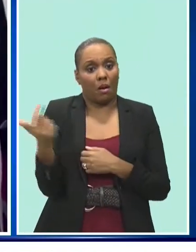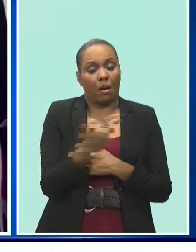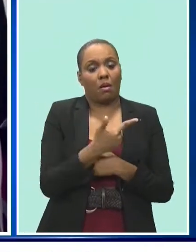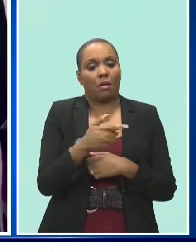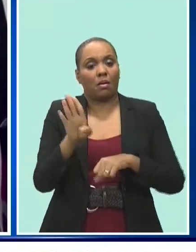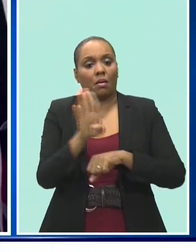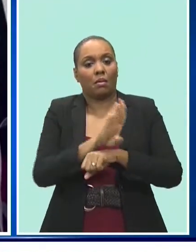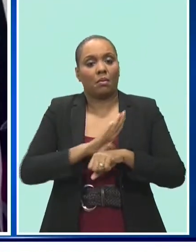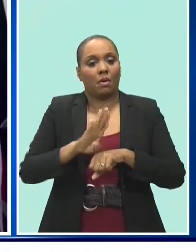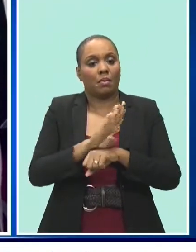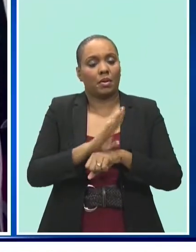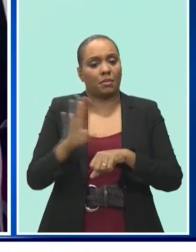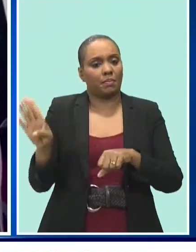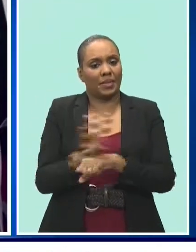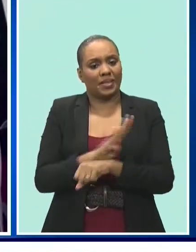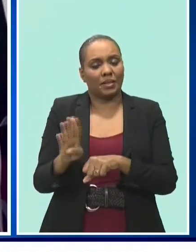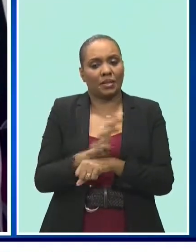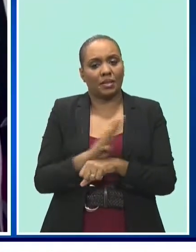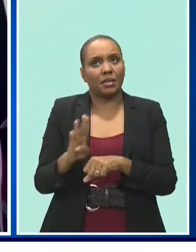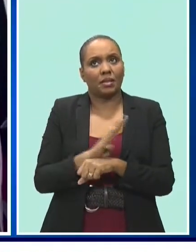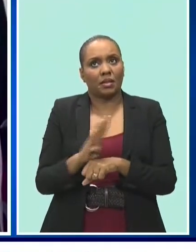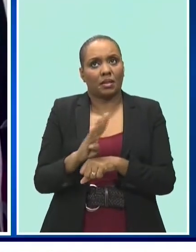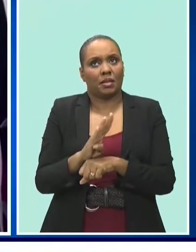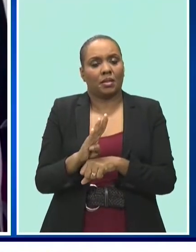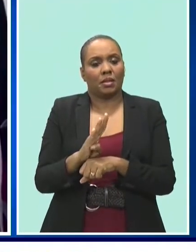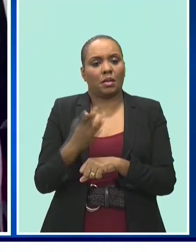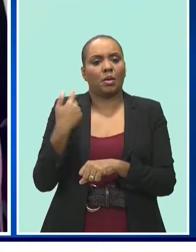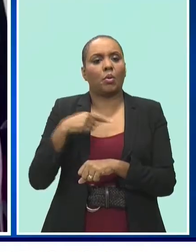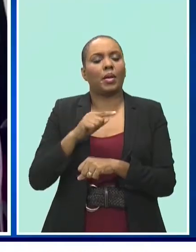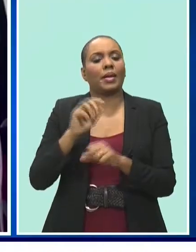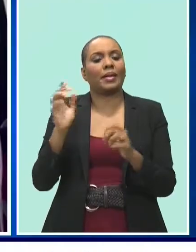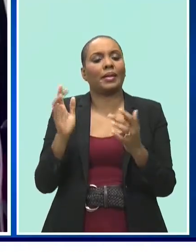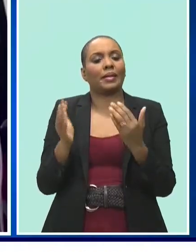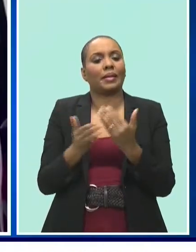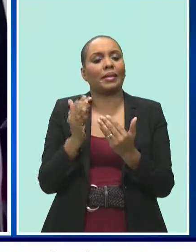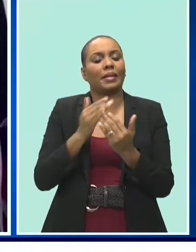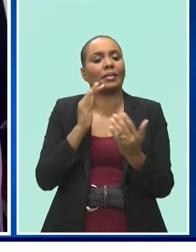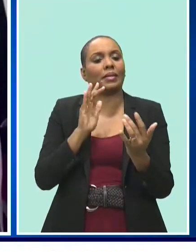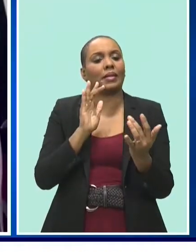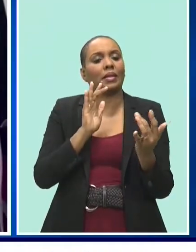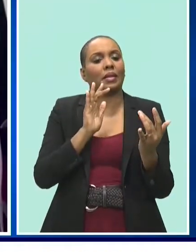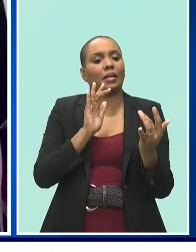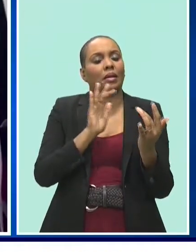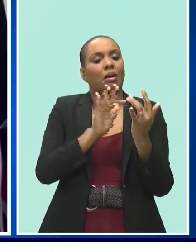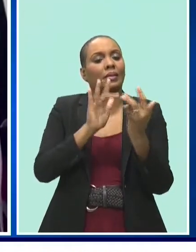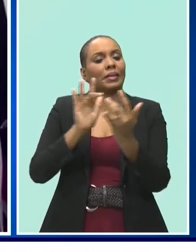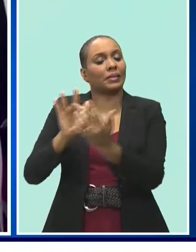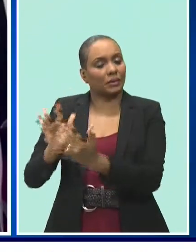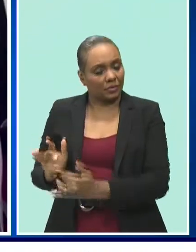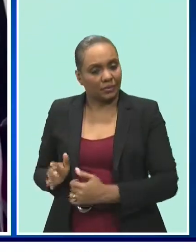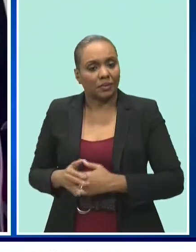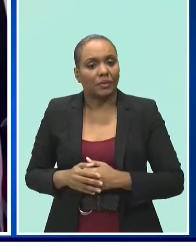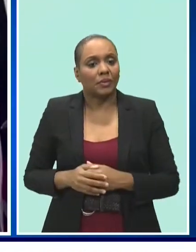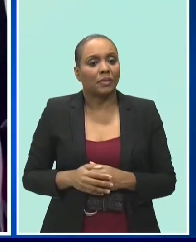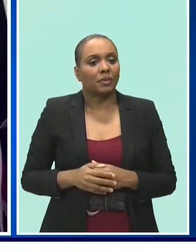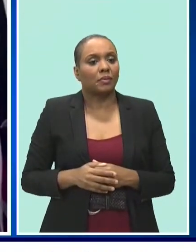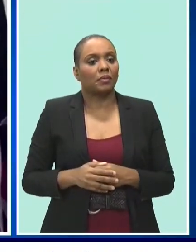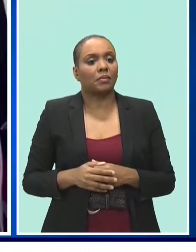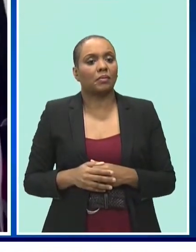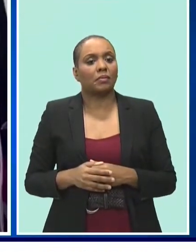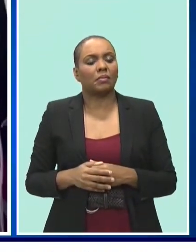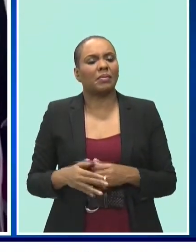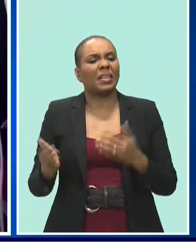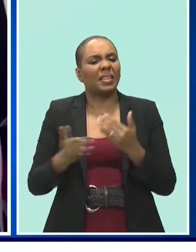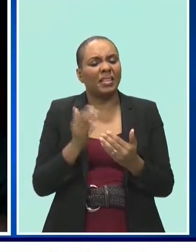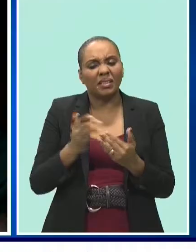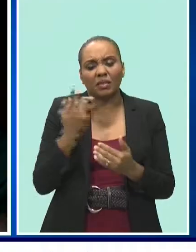businesses aggregated onto a single platform for that would make it easy to find, so that basically there will be a lot of convenience where